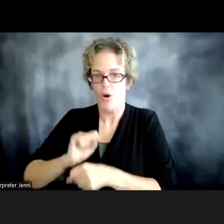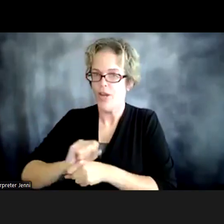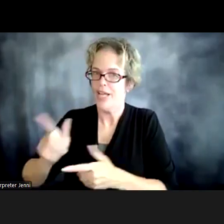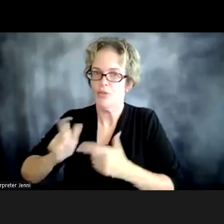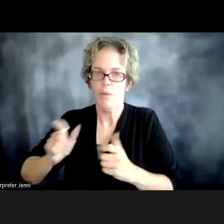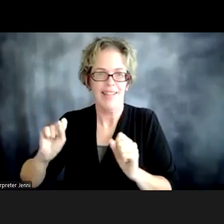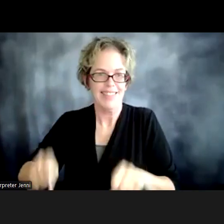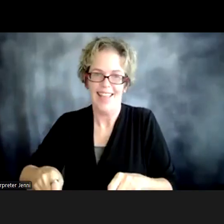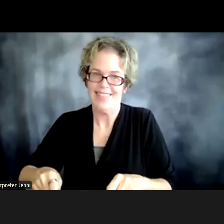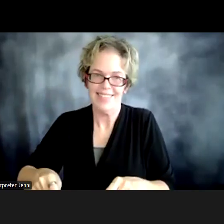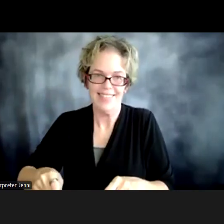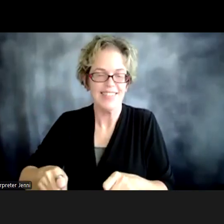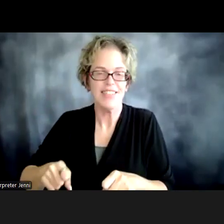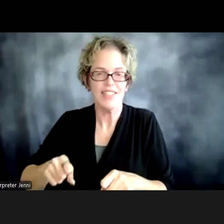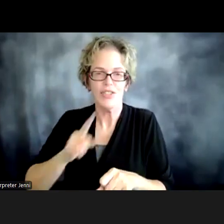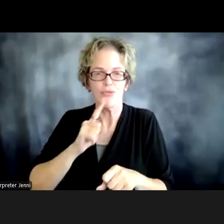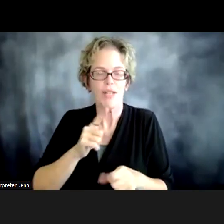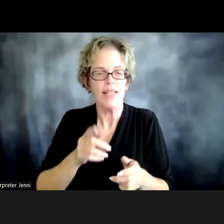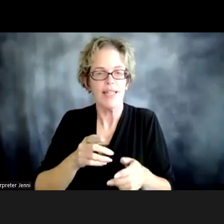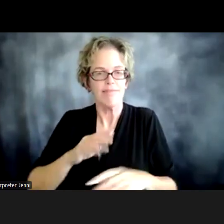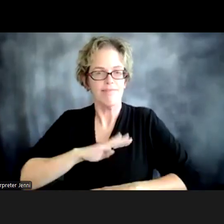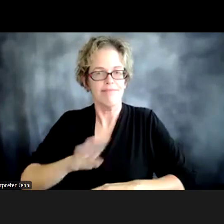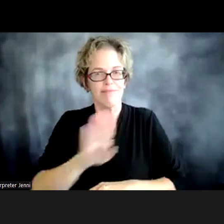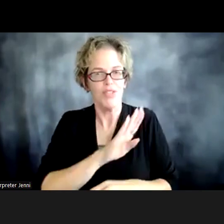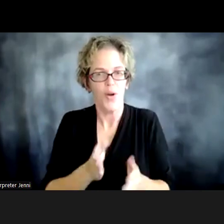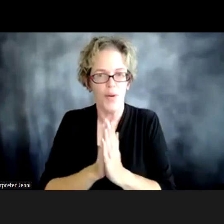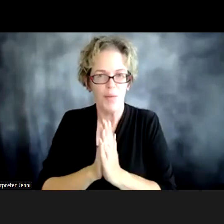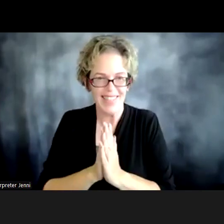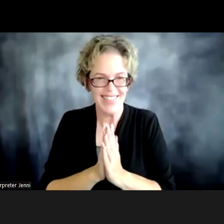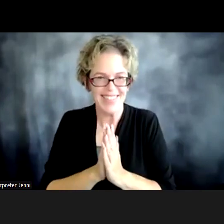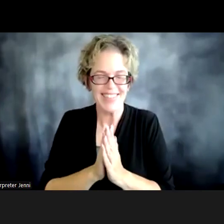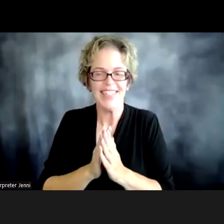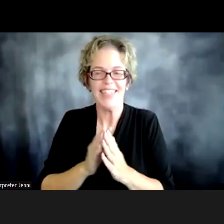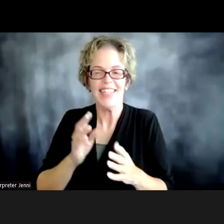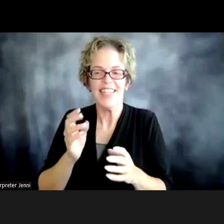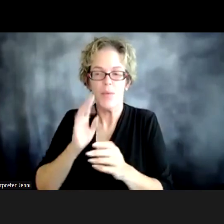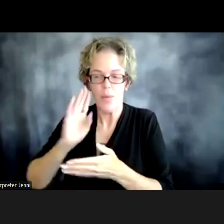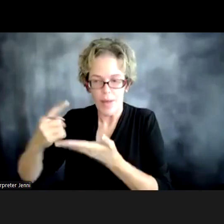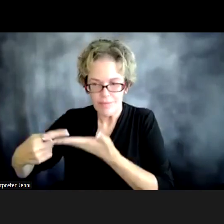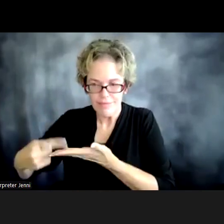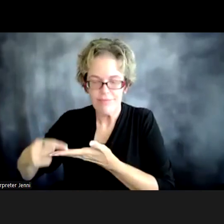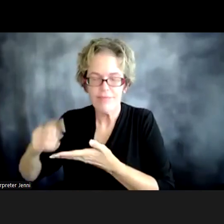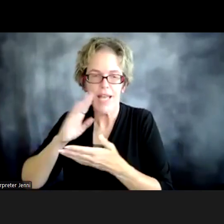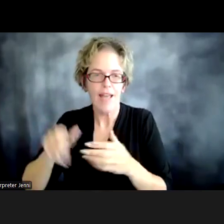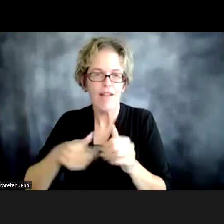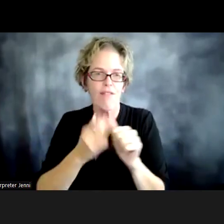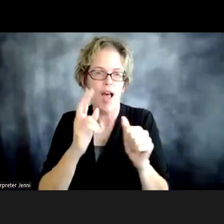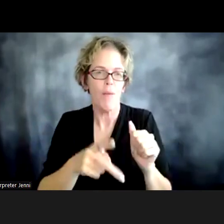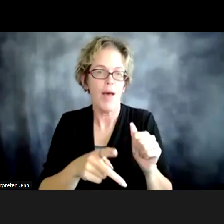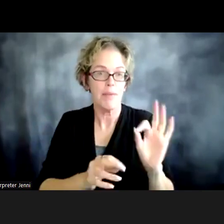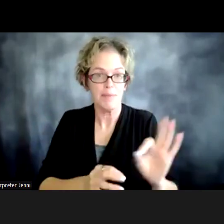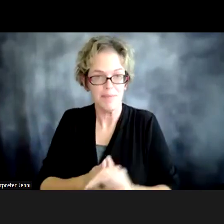as we can to accommodate those requests. And like I said, we'll follow back up.